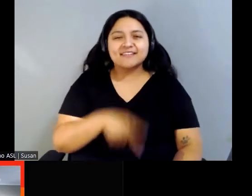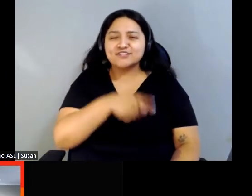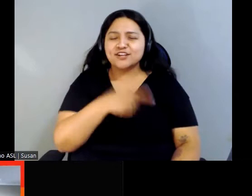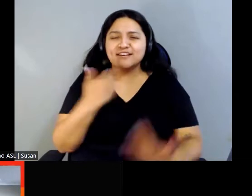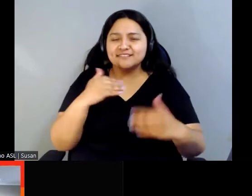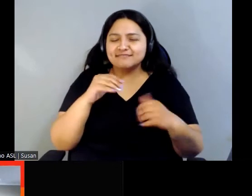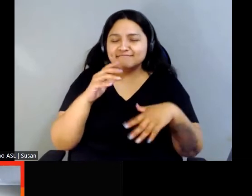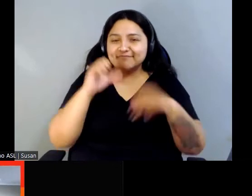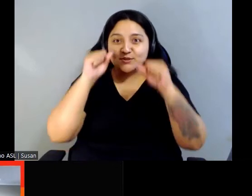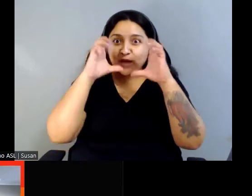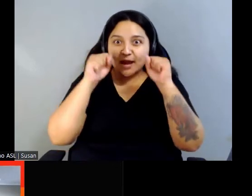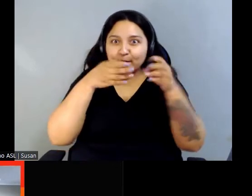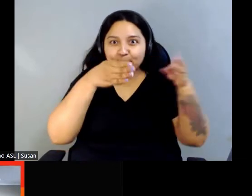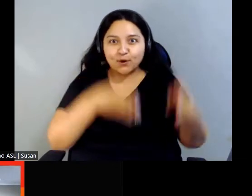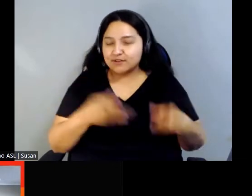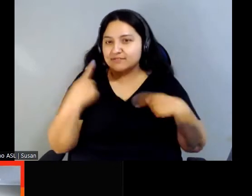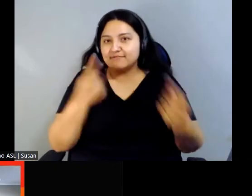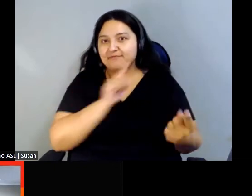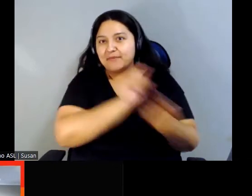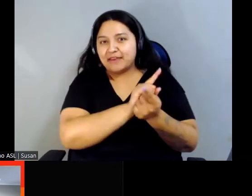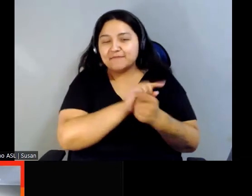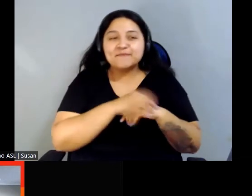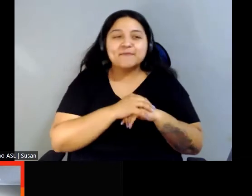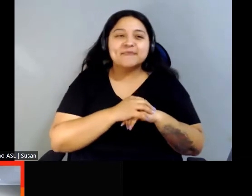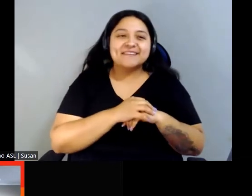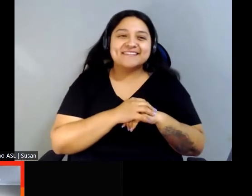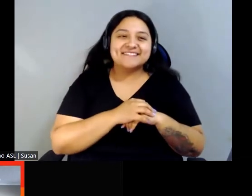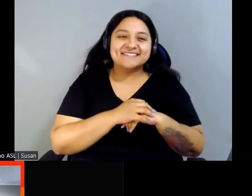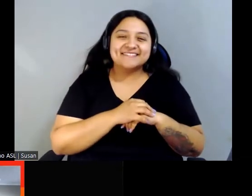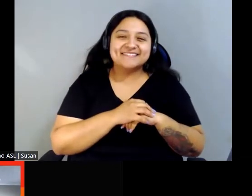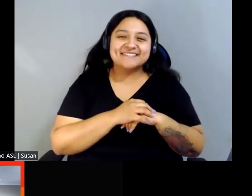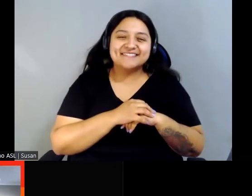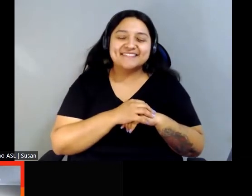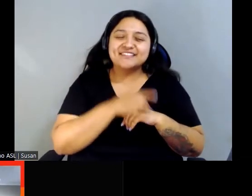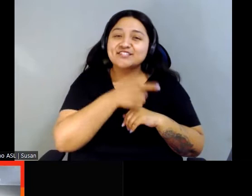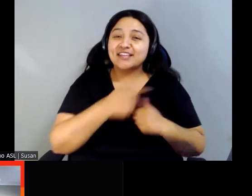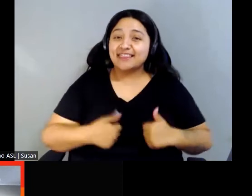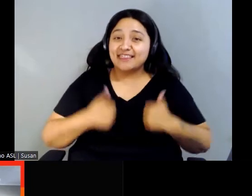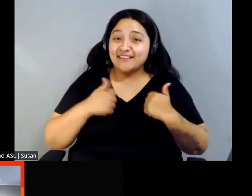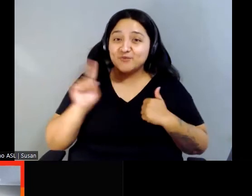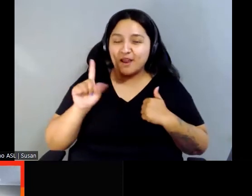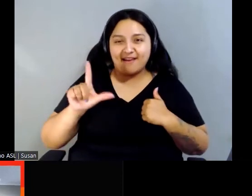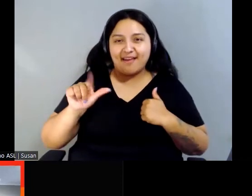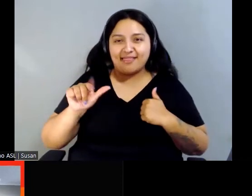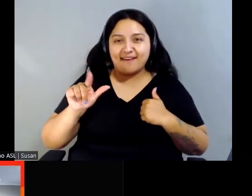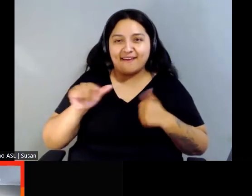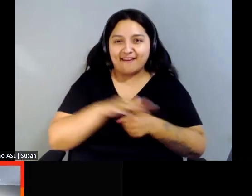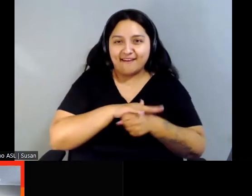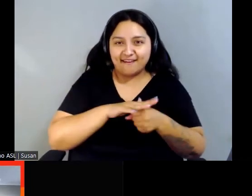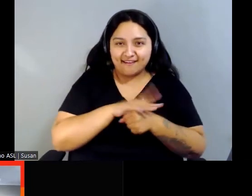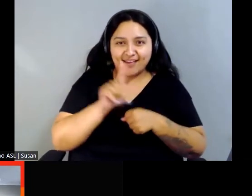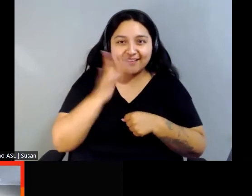human being I've ever met. She lives in Los Angeles, where she's created